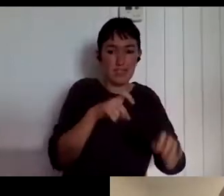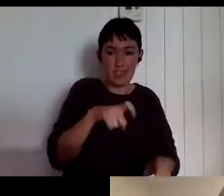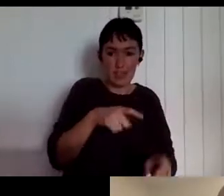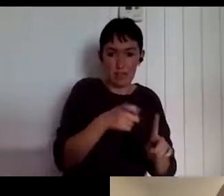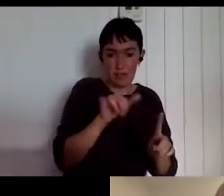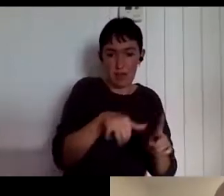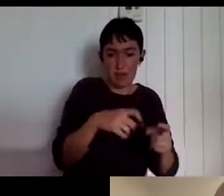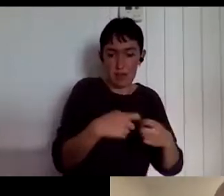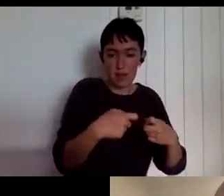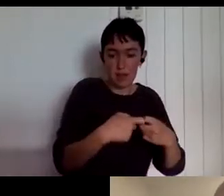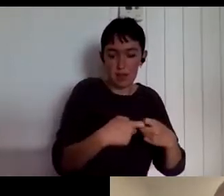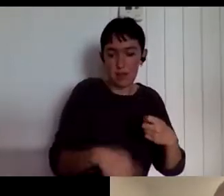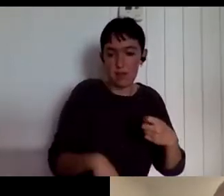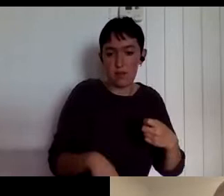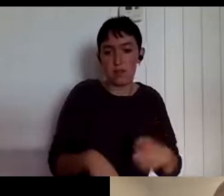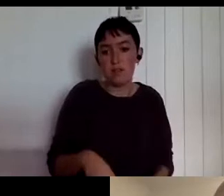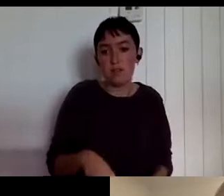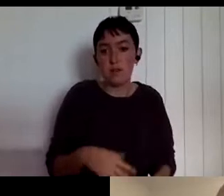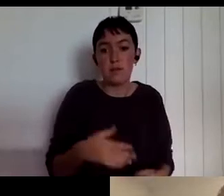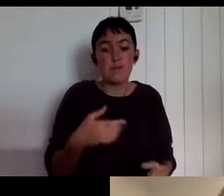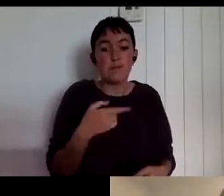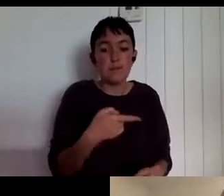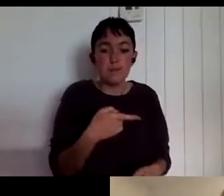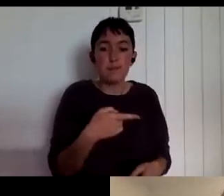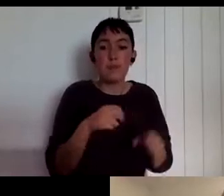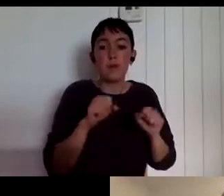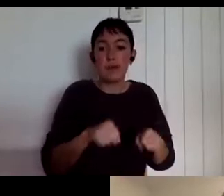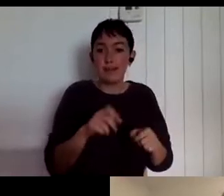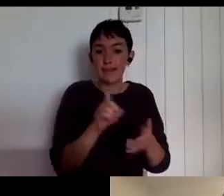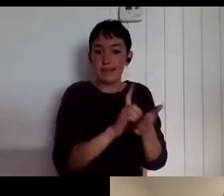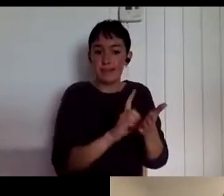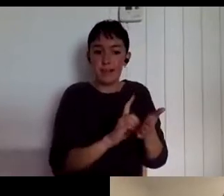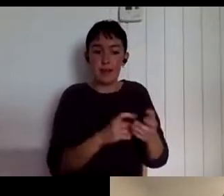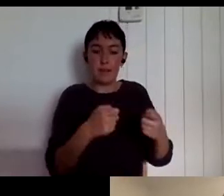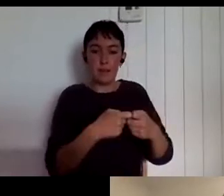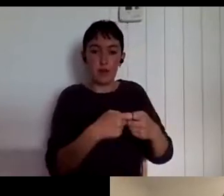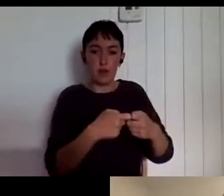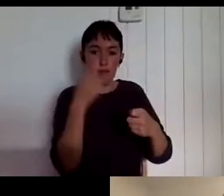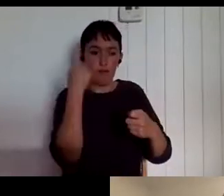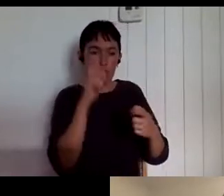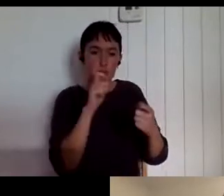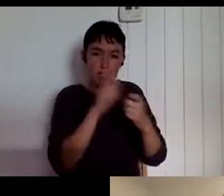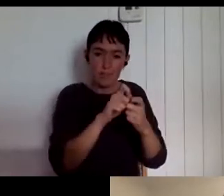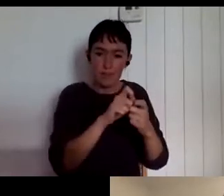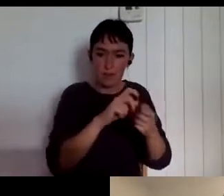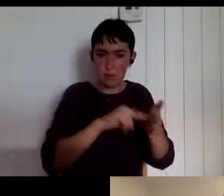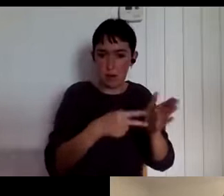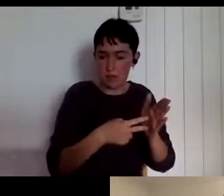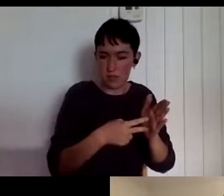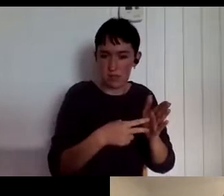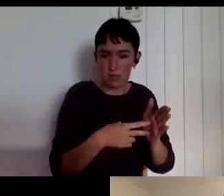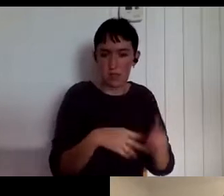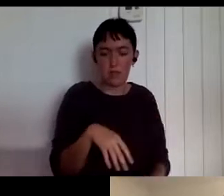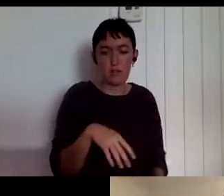of power output, you know, longevity, things of that sort, then you can start designing the actual battery for specific for that purpose. There's no really catch-all